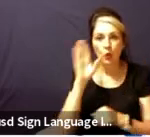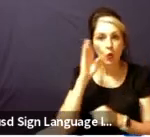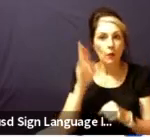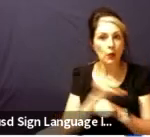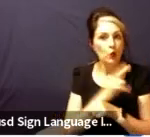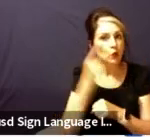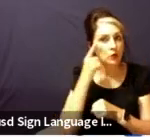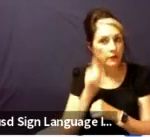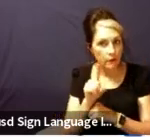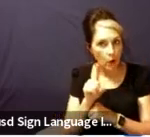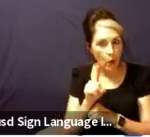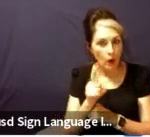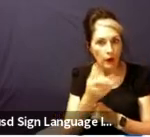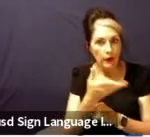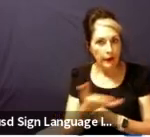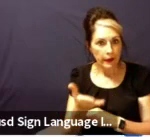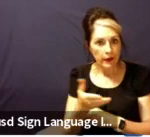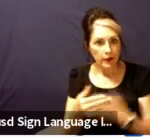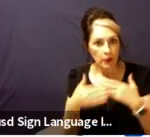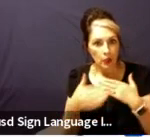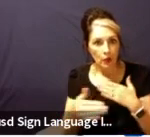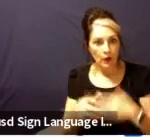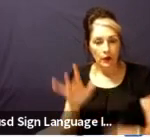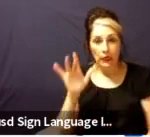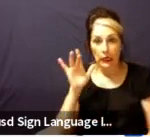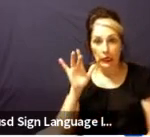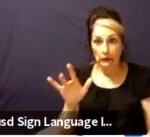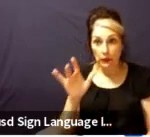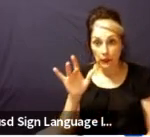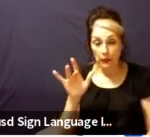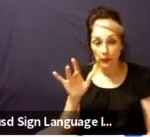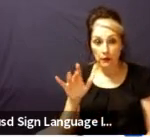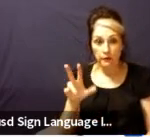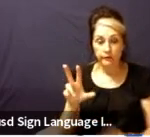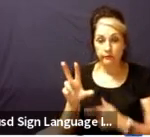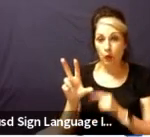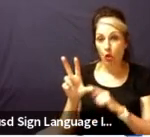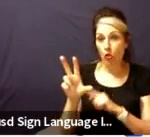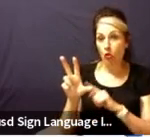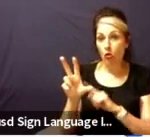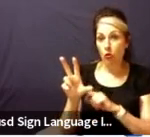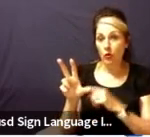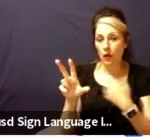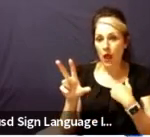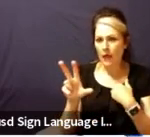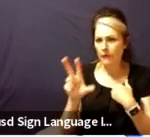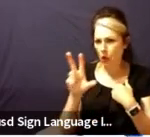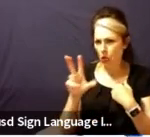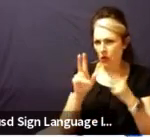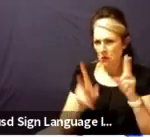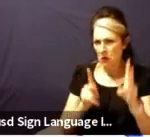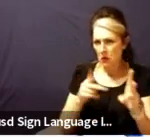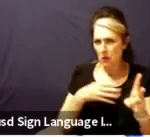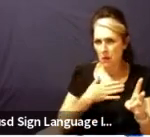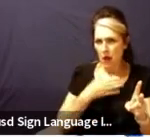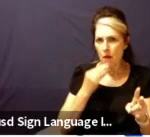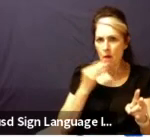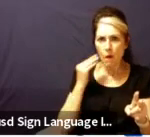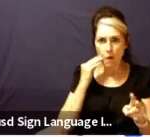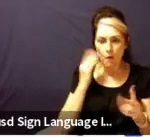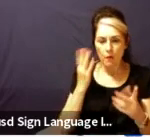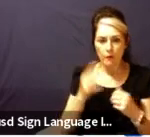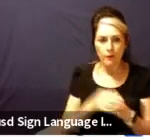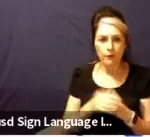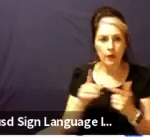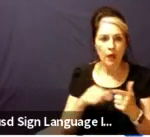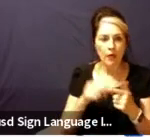for. So here, I'm just going to go ahead and choose that I have 3 people in my household. And